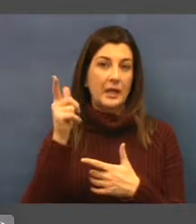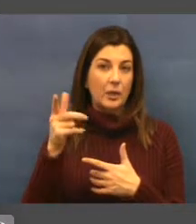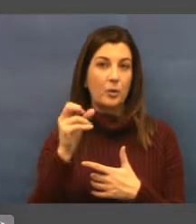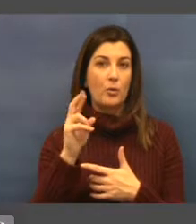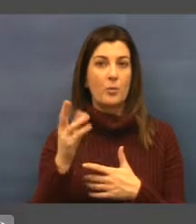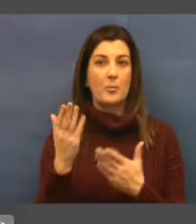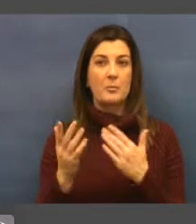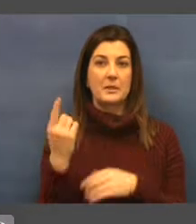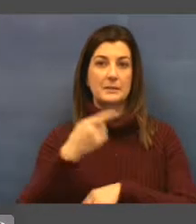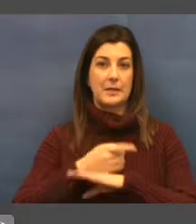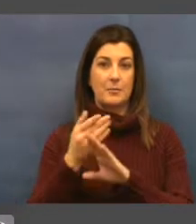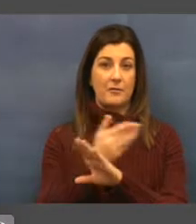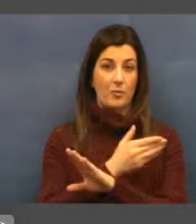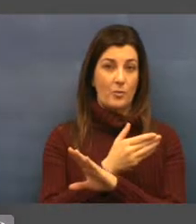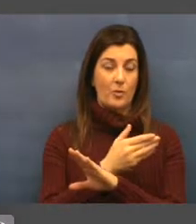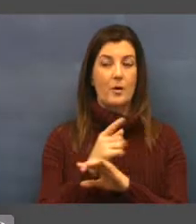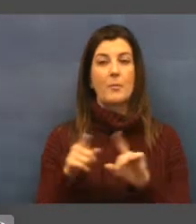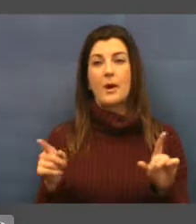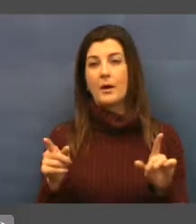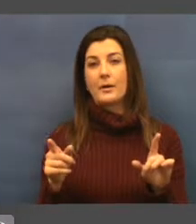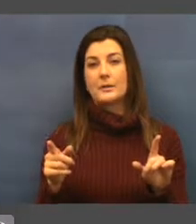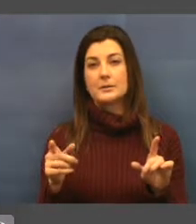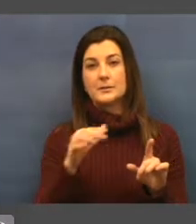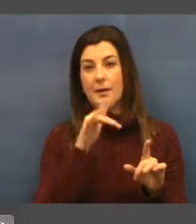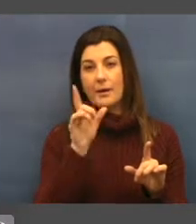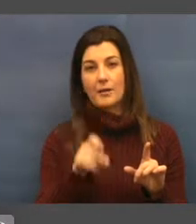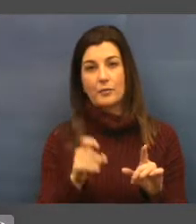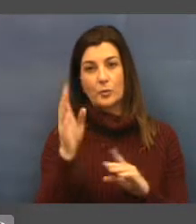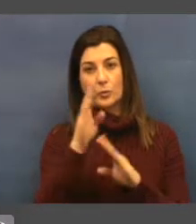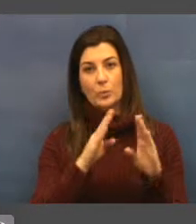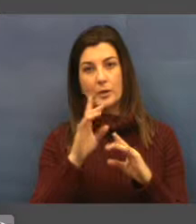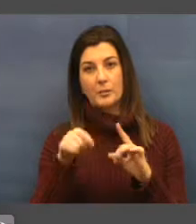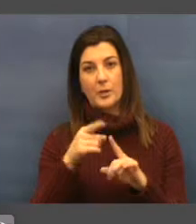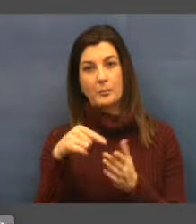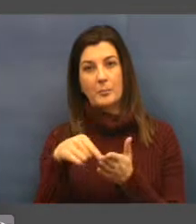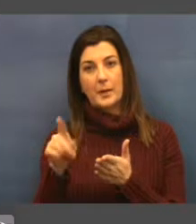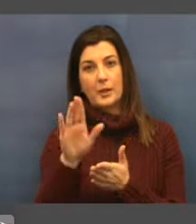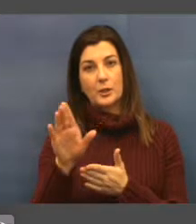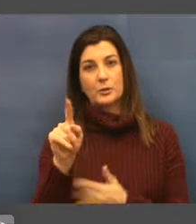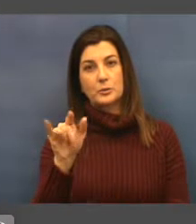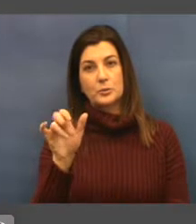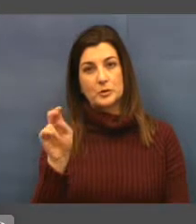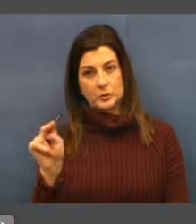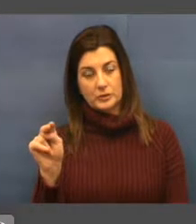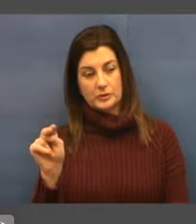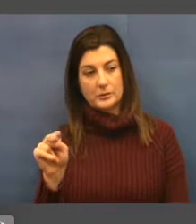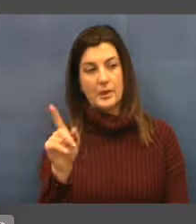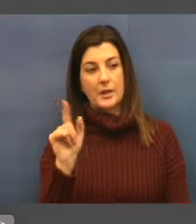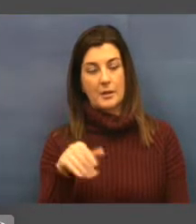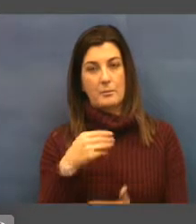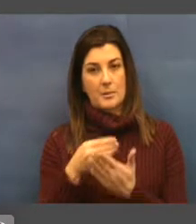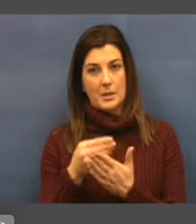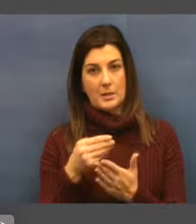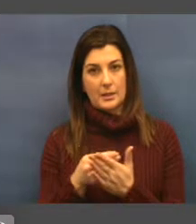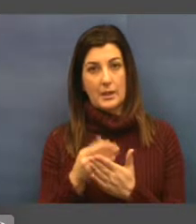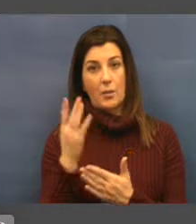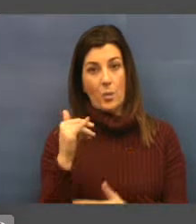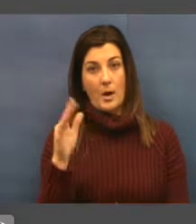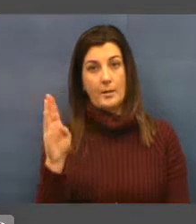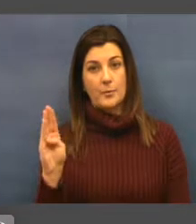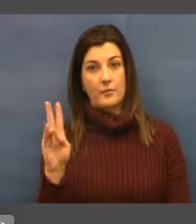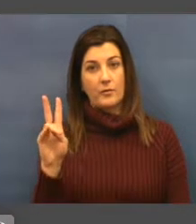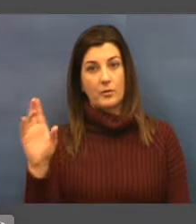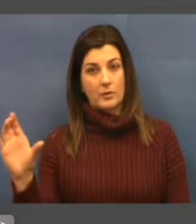Further to that, you don't really need to worry about paying your tuition with those loan dollars because Bow